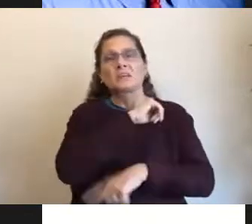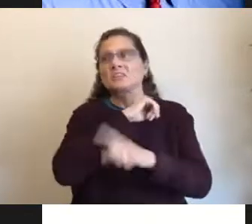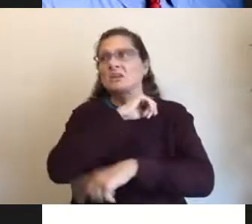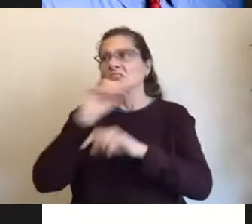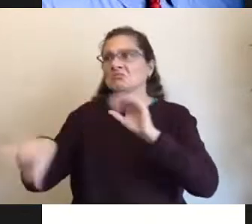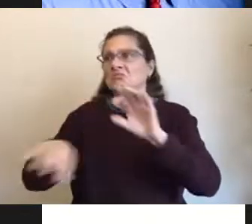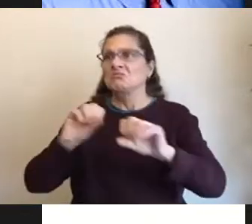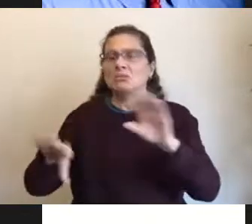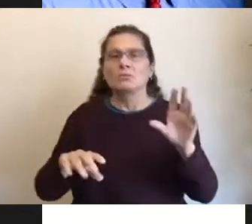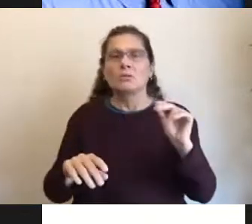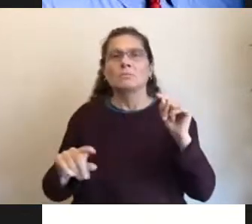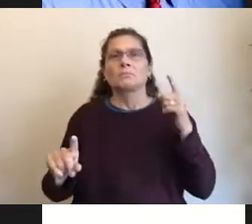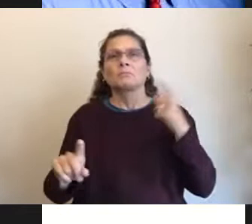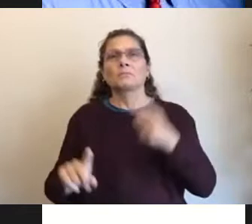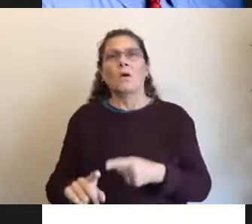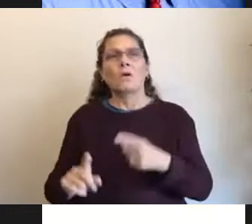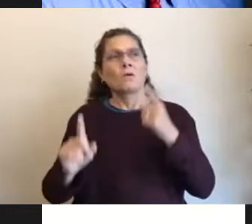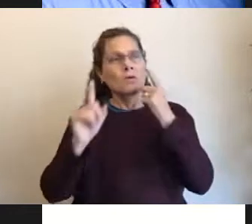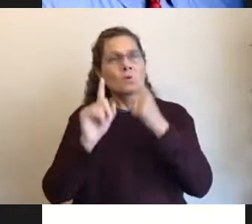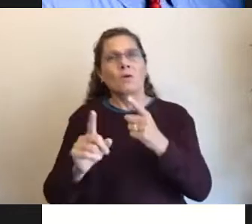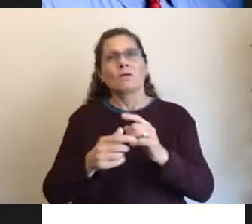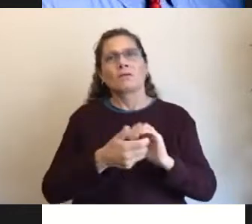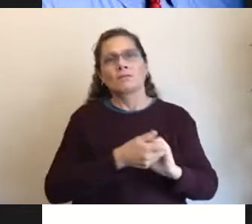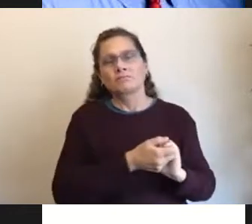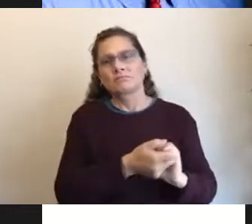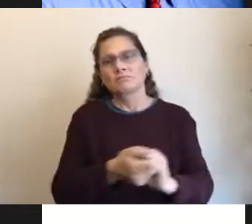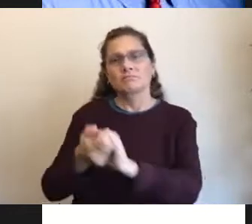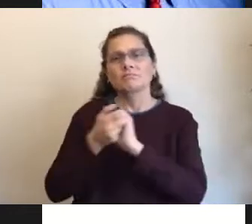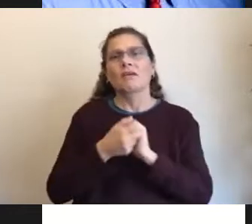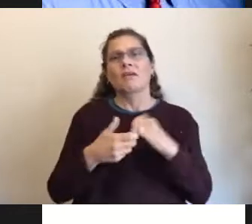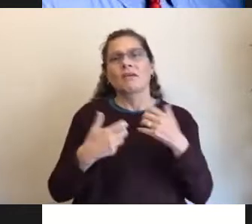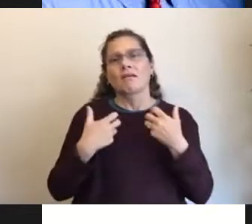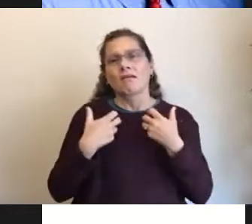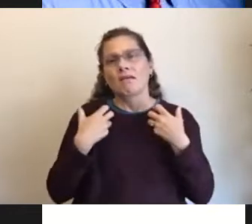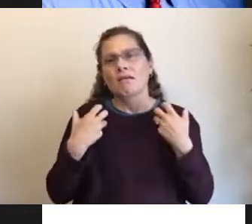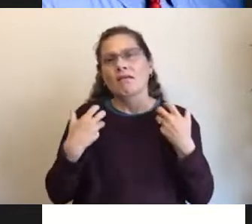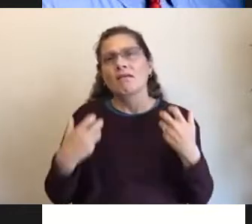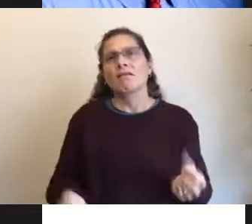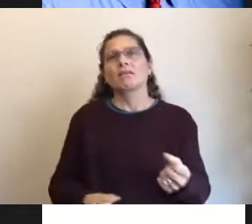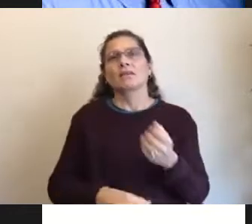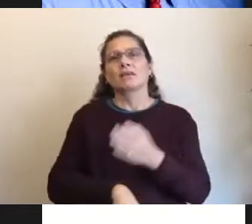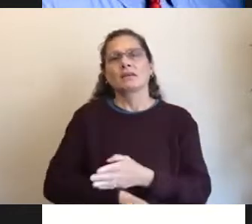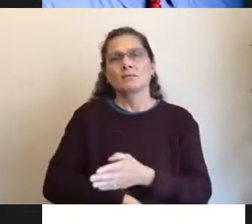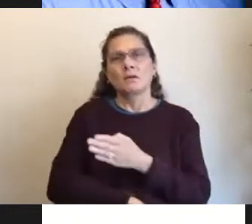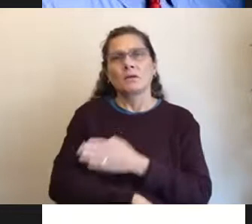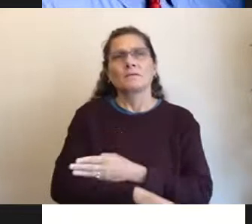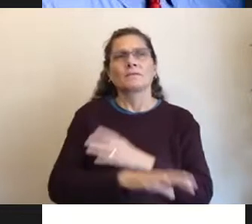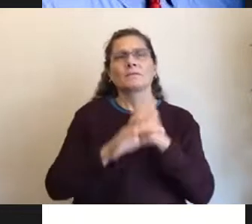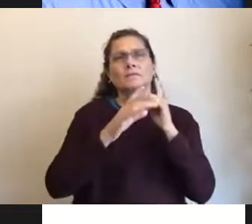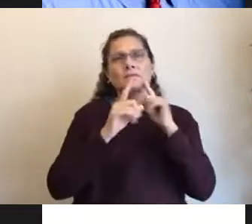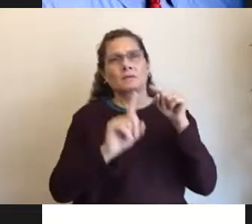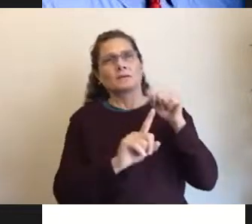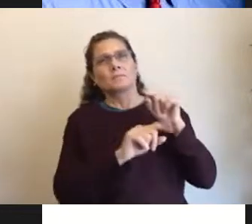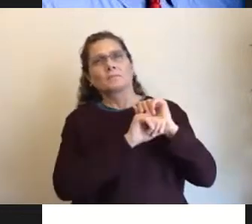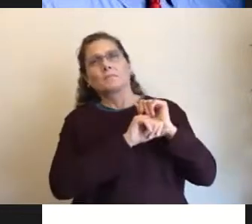so if we're finding that people build into their business decisions that they're just going to flaunt the law, and Dr. Weston was talking about larger